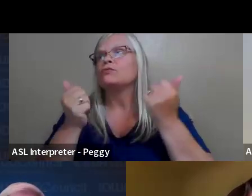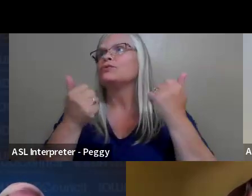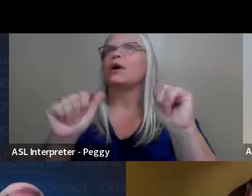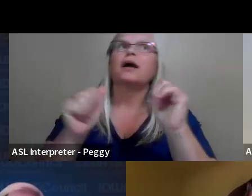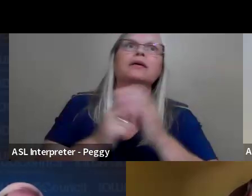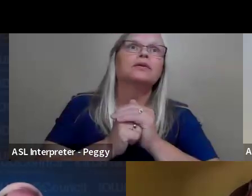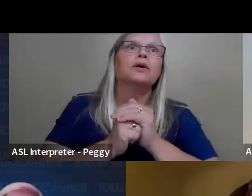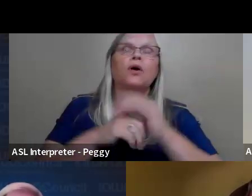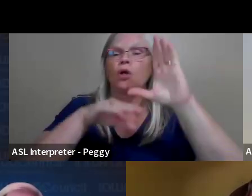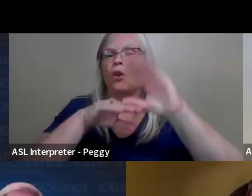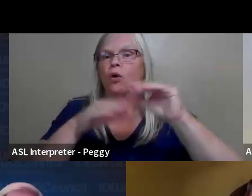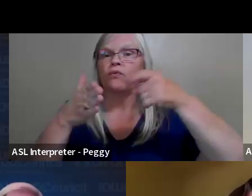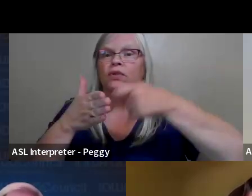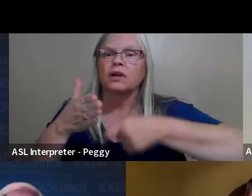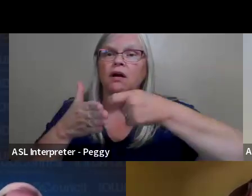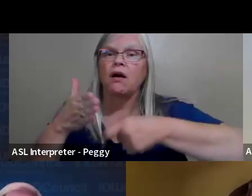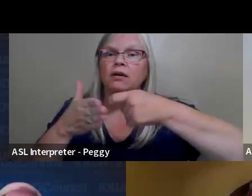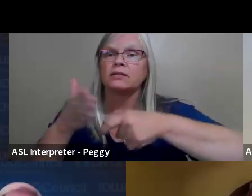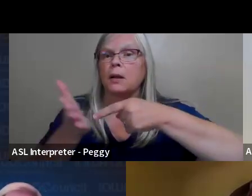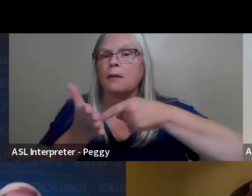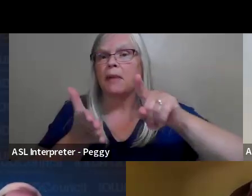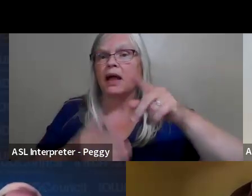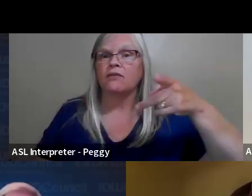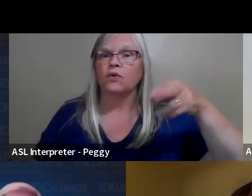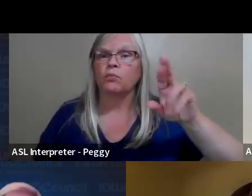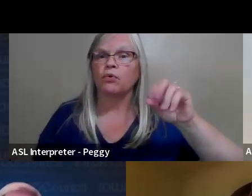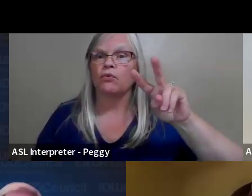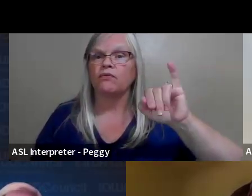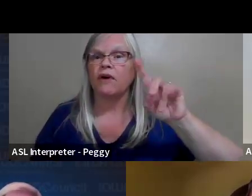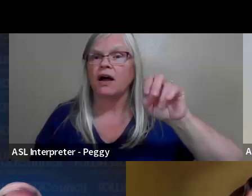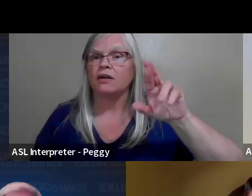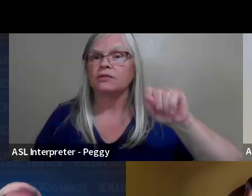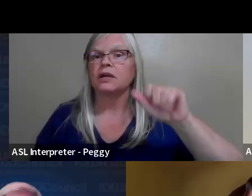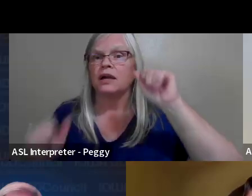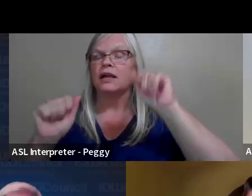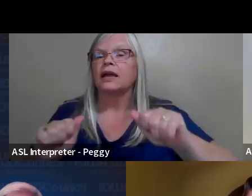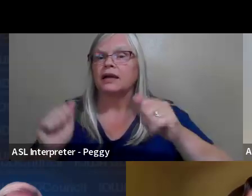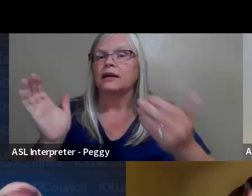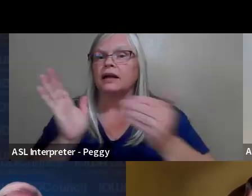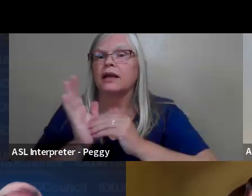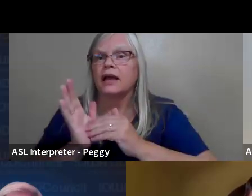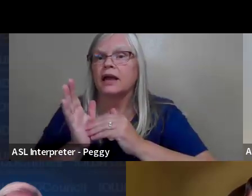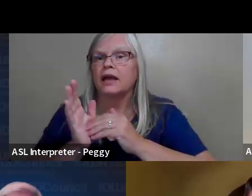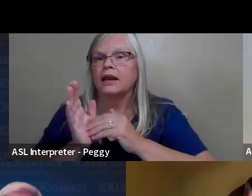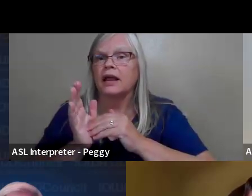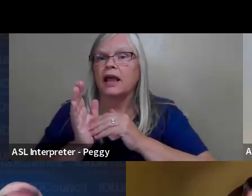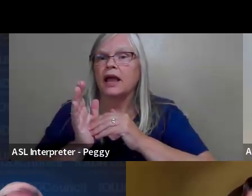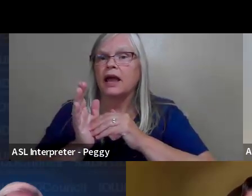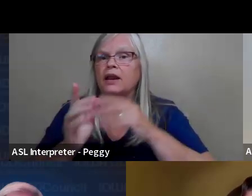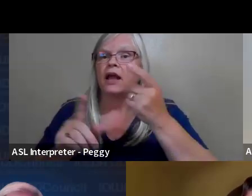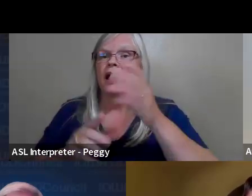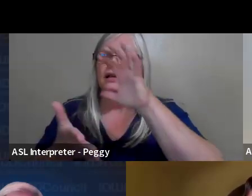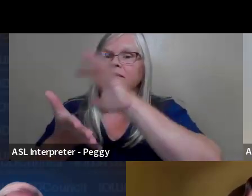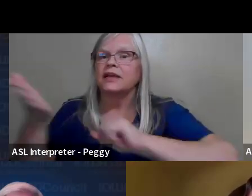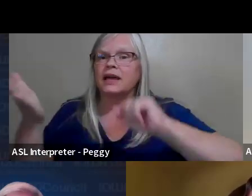to lower the costs of paying for providers so that they can once again attack Medicaid and take that